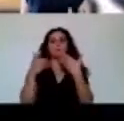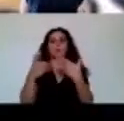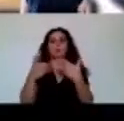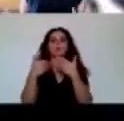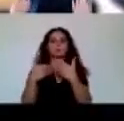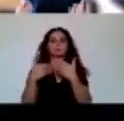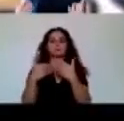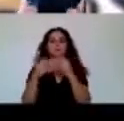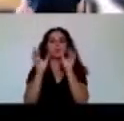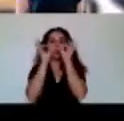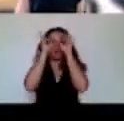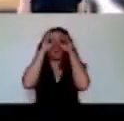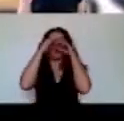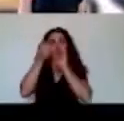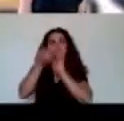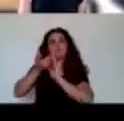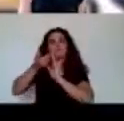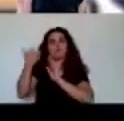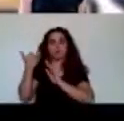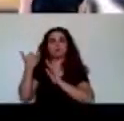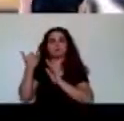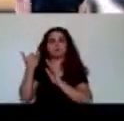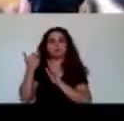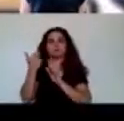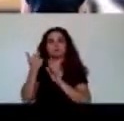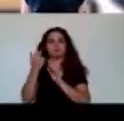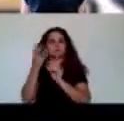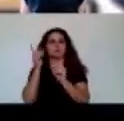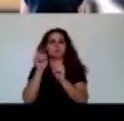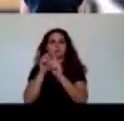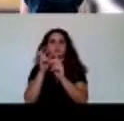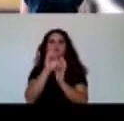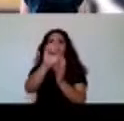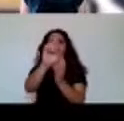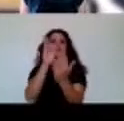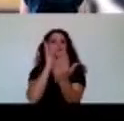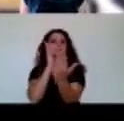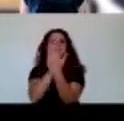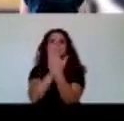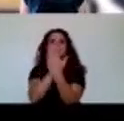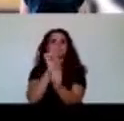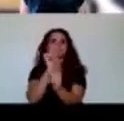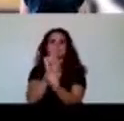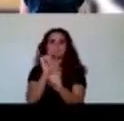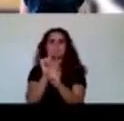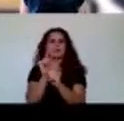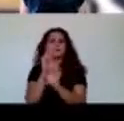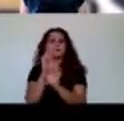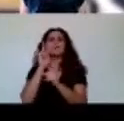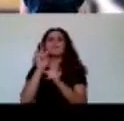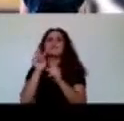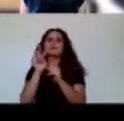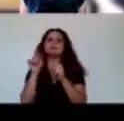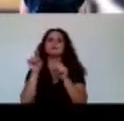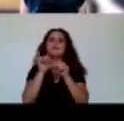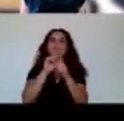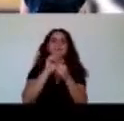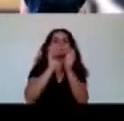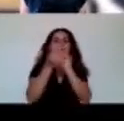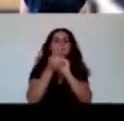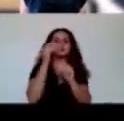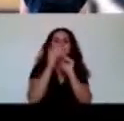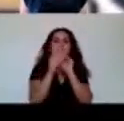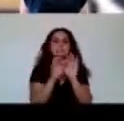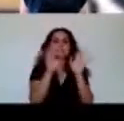that when the goggles come off, they are just hitting the target. We don't see any of these after effects that are evidence of learned changes in the